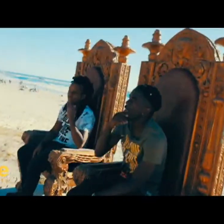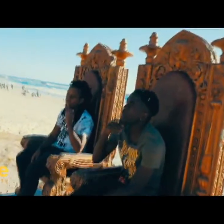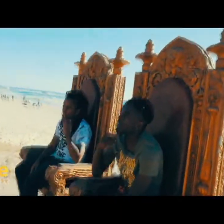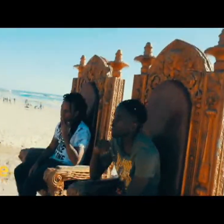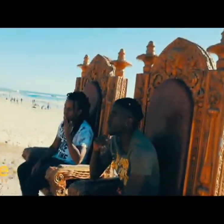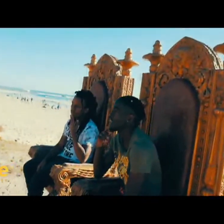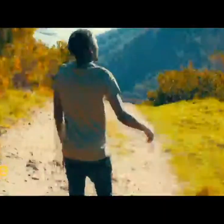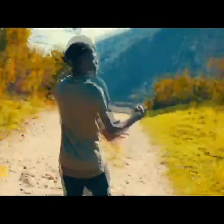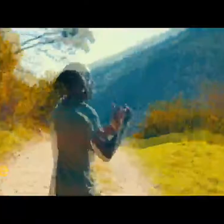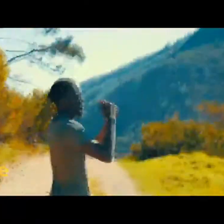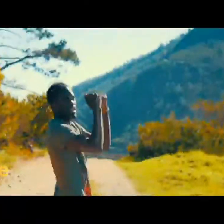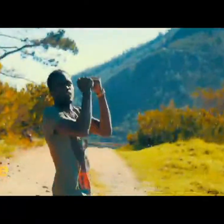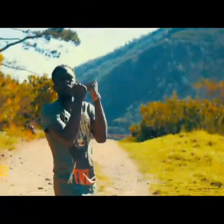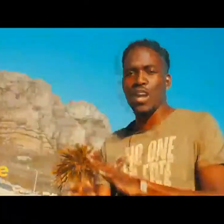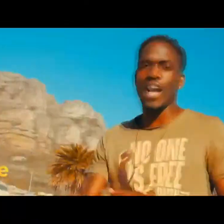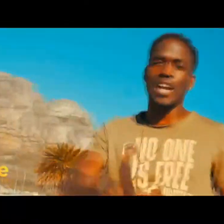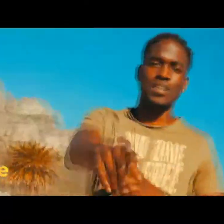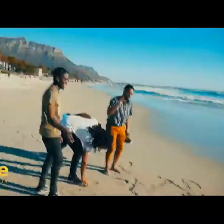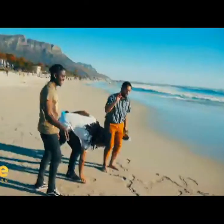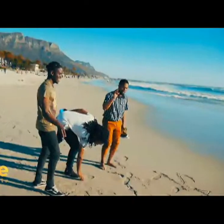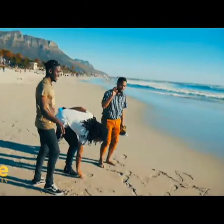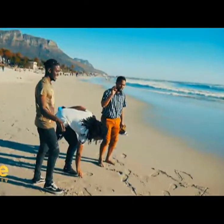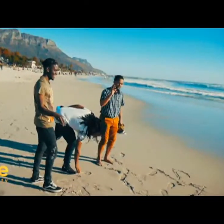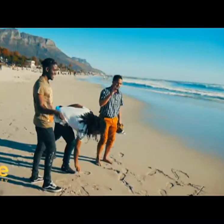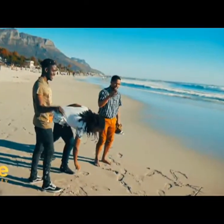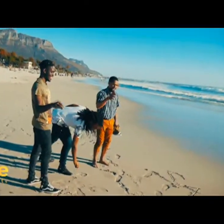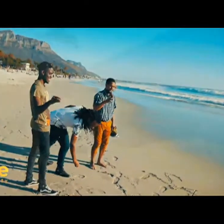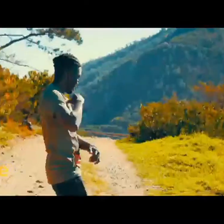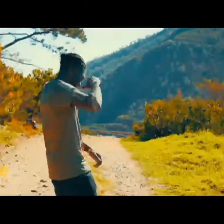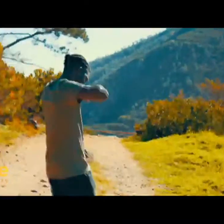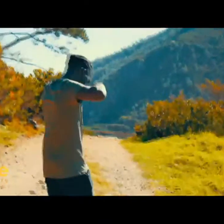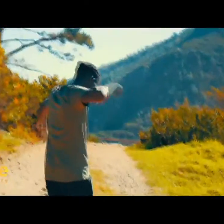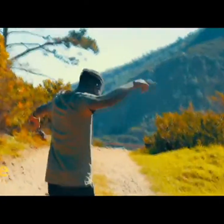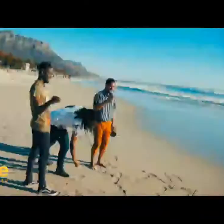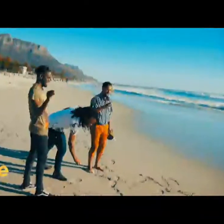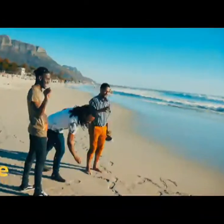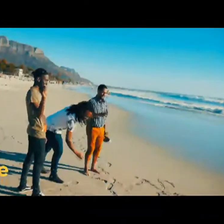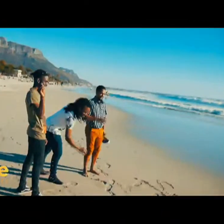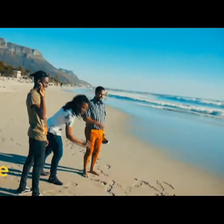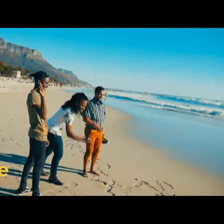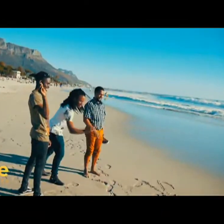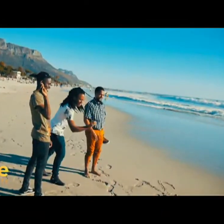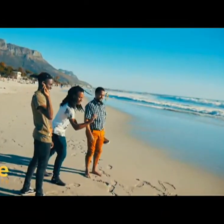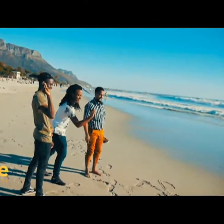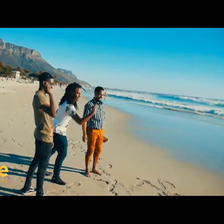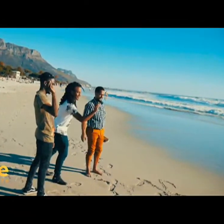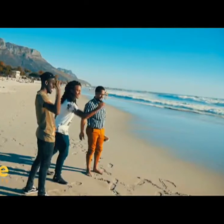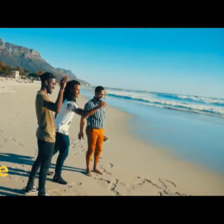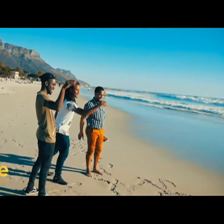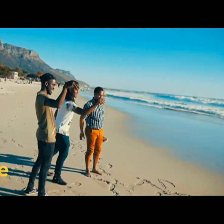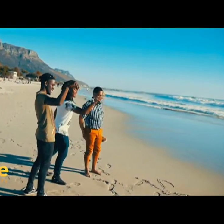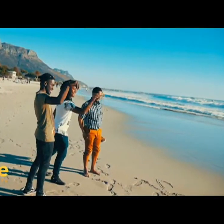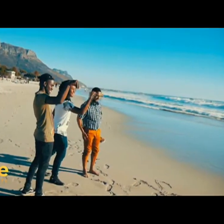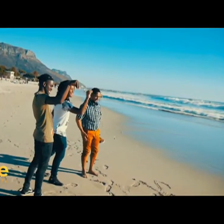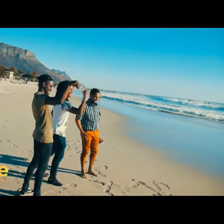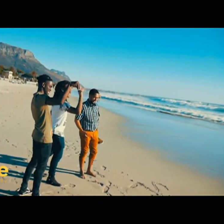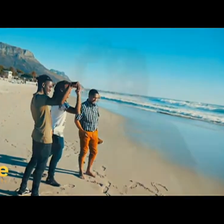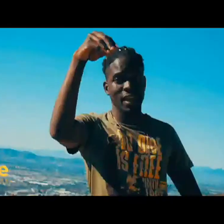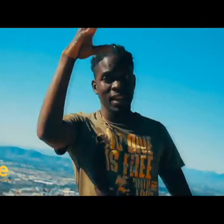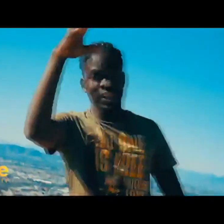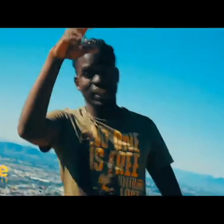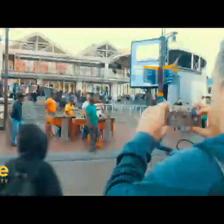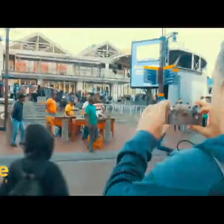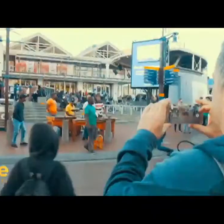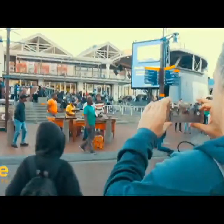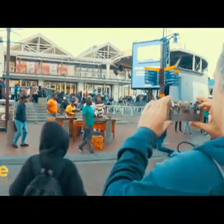me that I'm never gonna get it, but man, I'm woke. I got the beat of the salt, you never can take it from me. Look at the sprinkles from the cellar, I'm always gonna